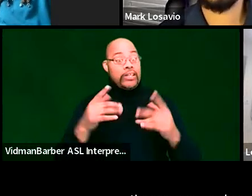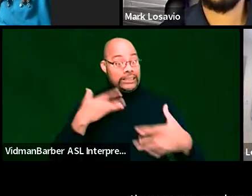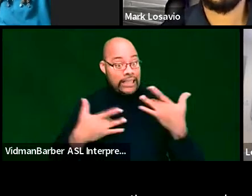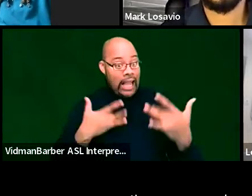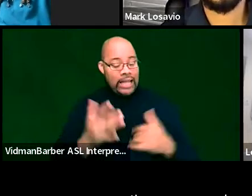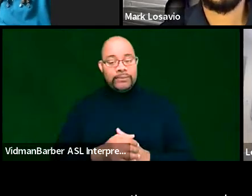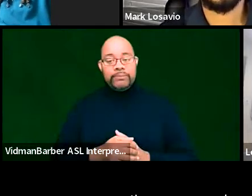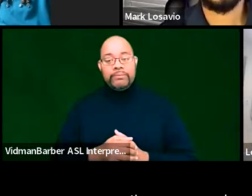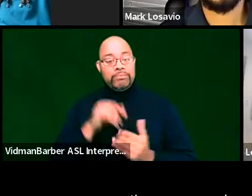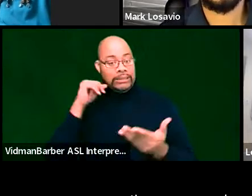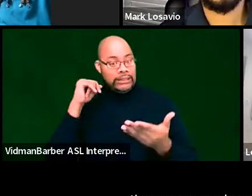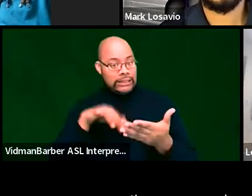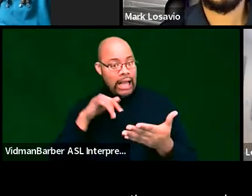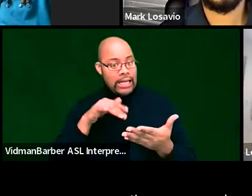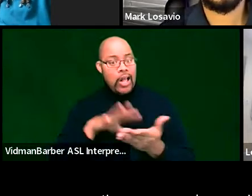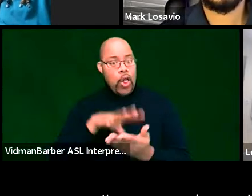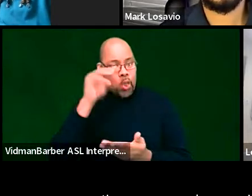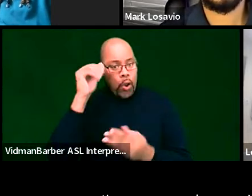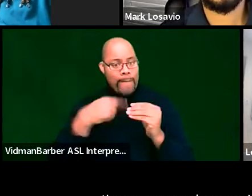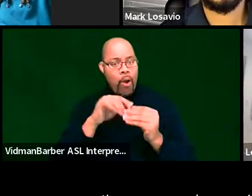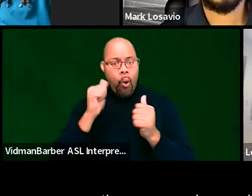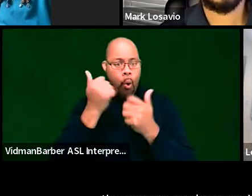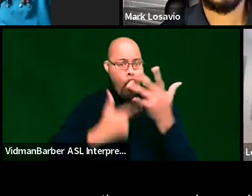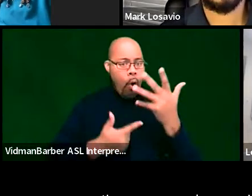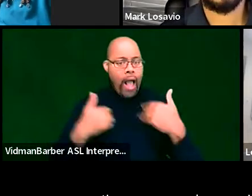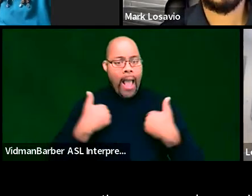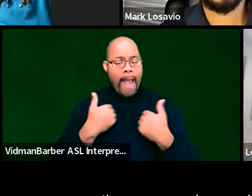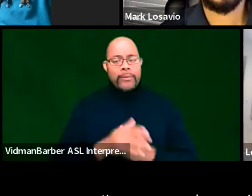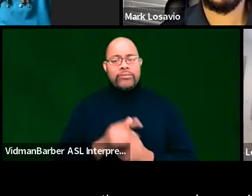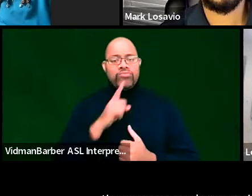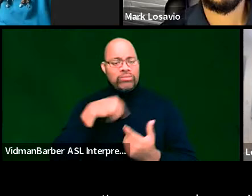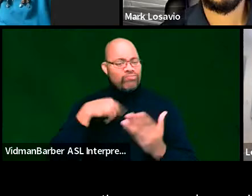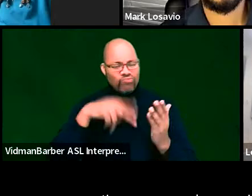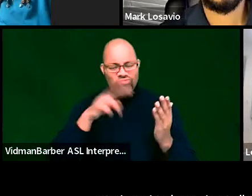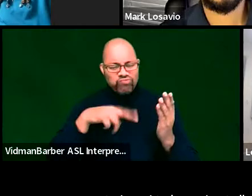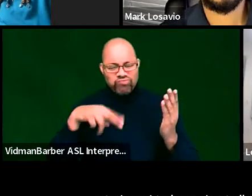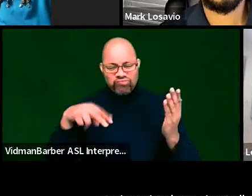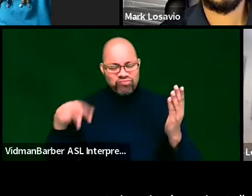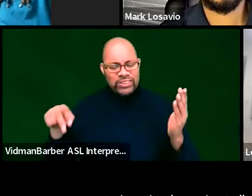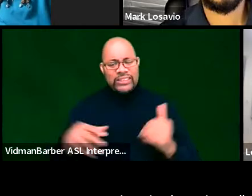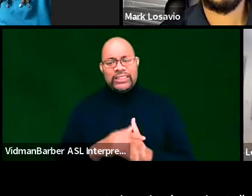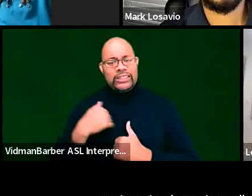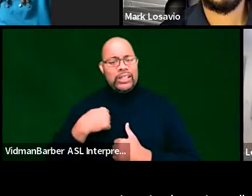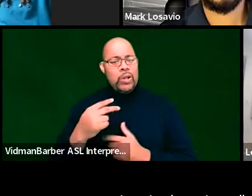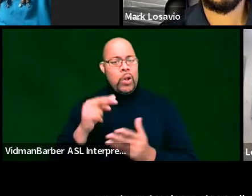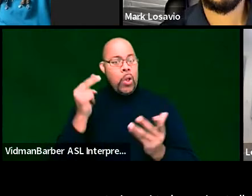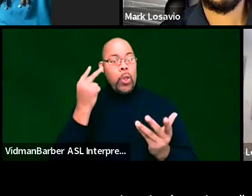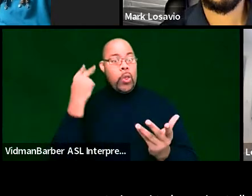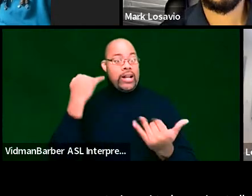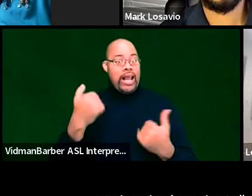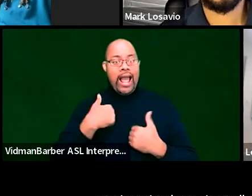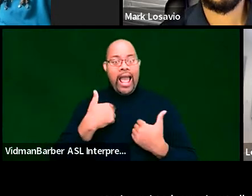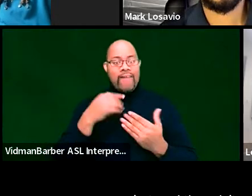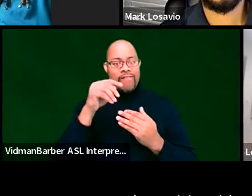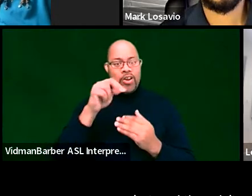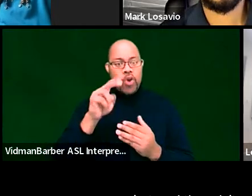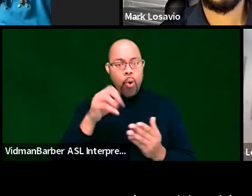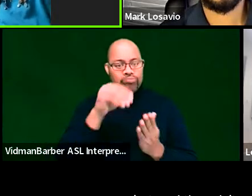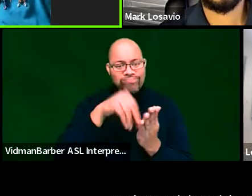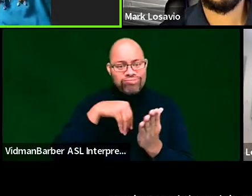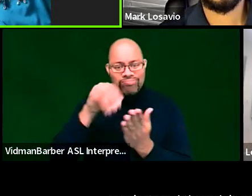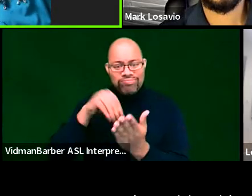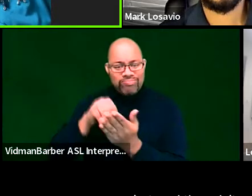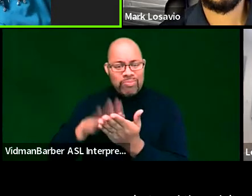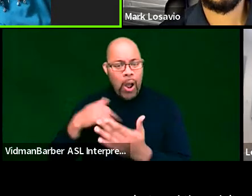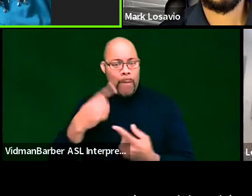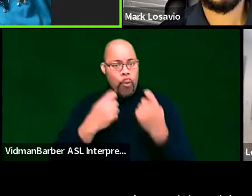to study and to learn about all of the animals. And so I would just read through it. And I like look back at it now and I have notes in there and like